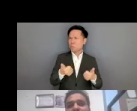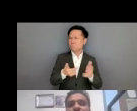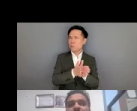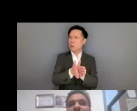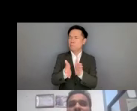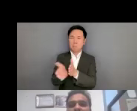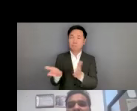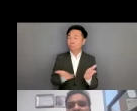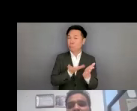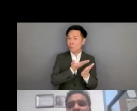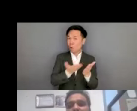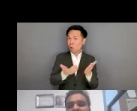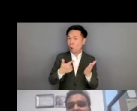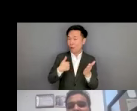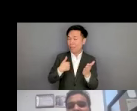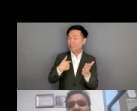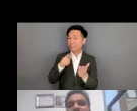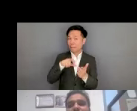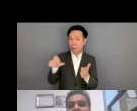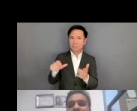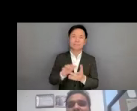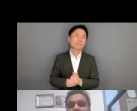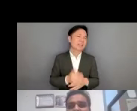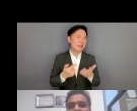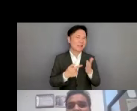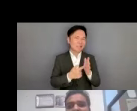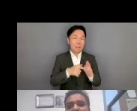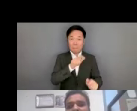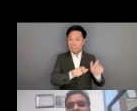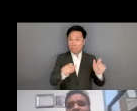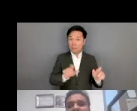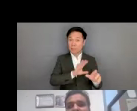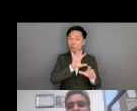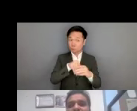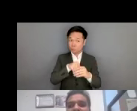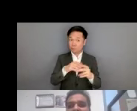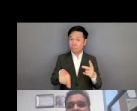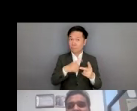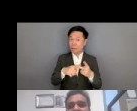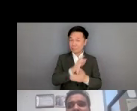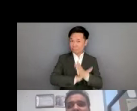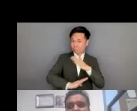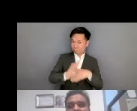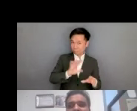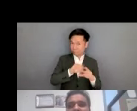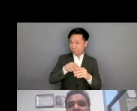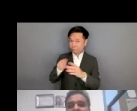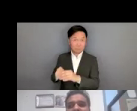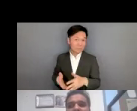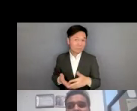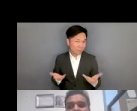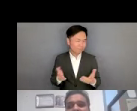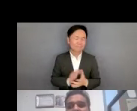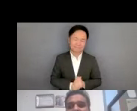the civic engagement and political participation for young people with disabilities, we undertook a project supported by